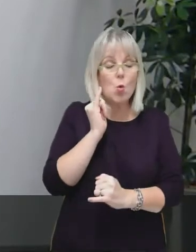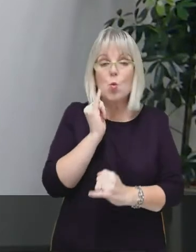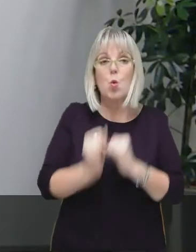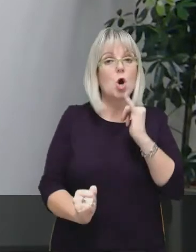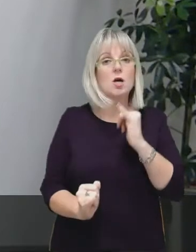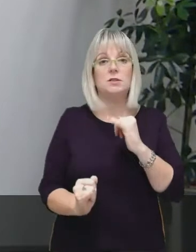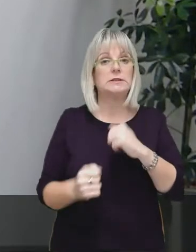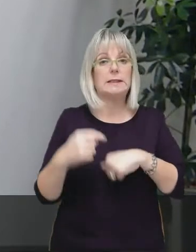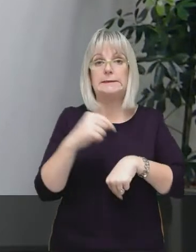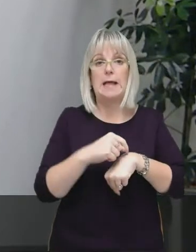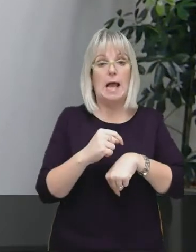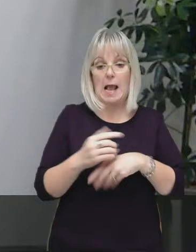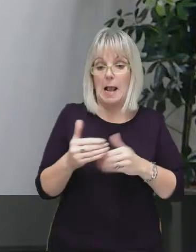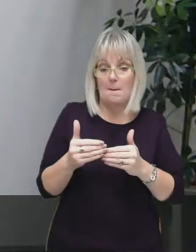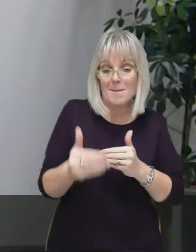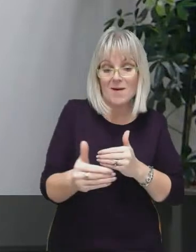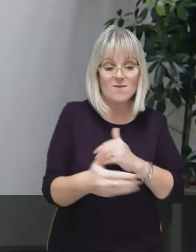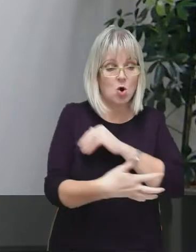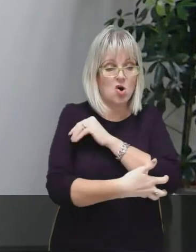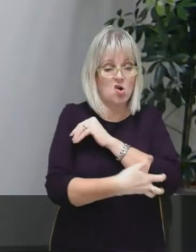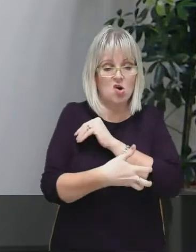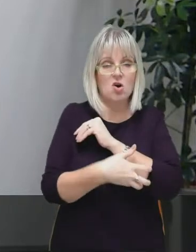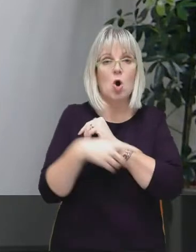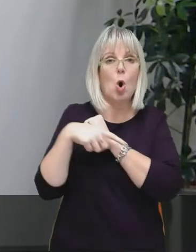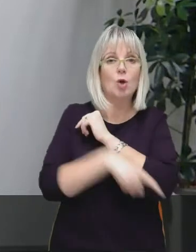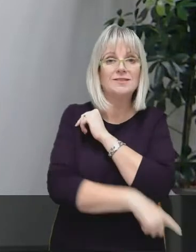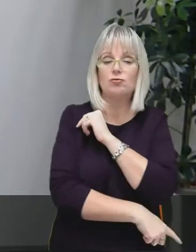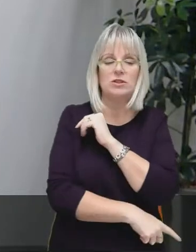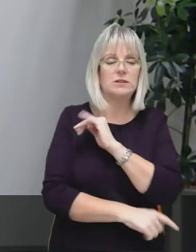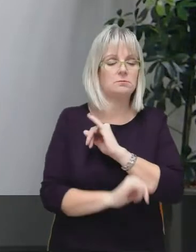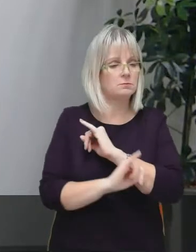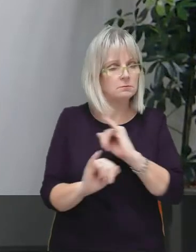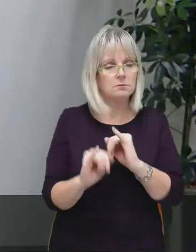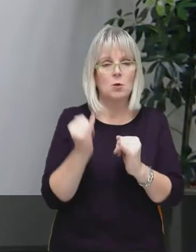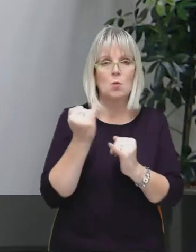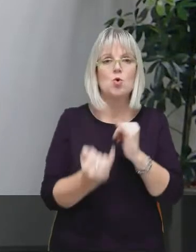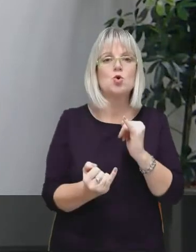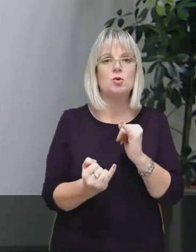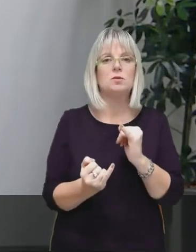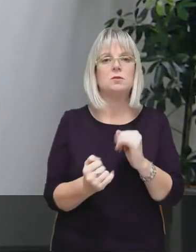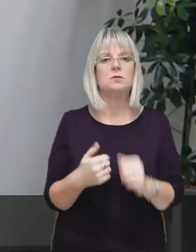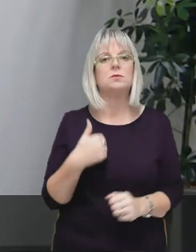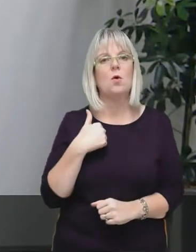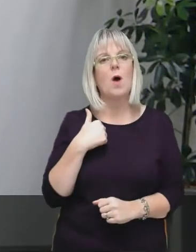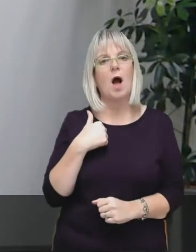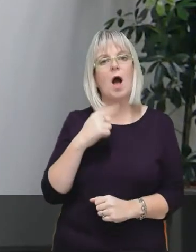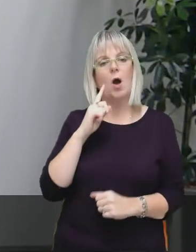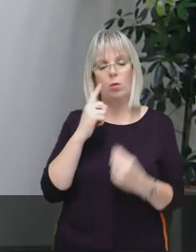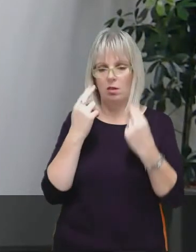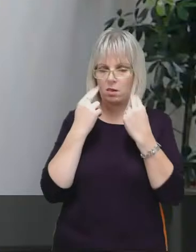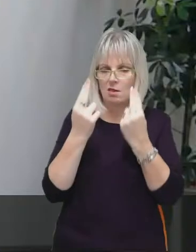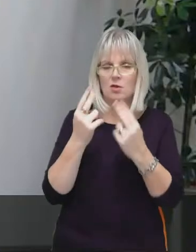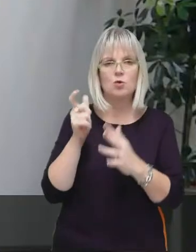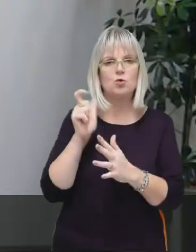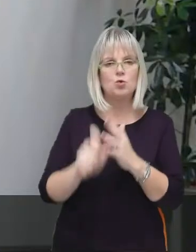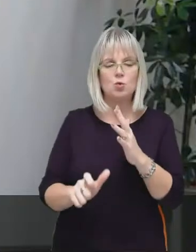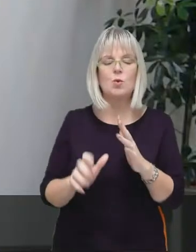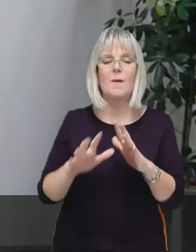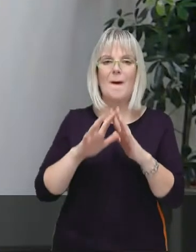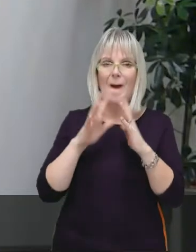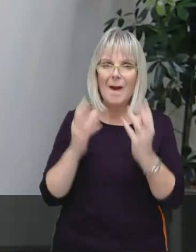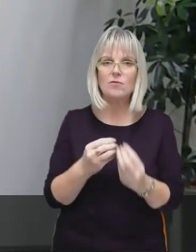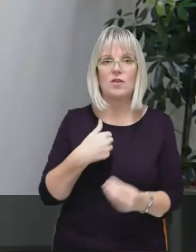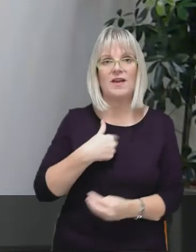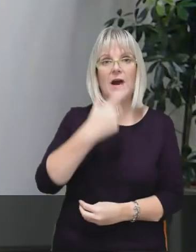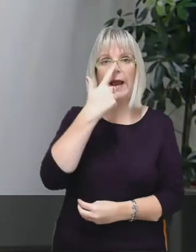of austerity. So I'll be doing everything I can to ensure that rather than cutting back, the